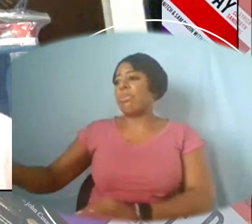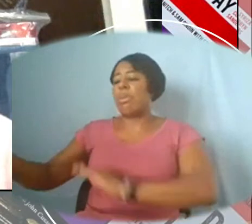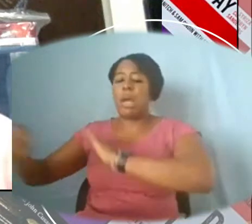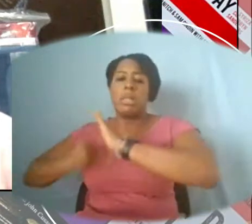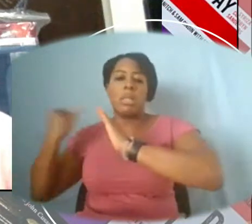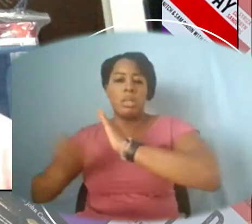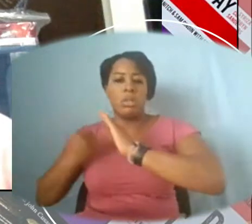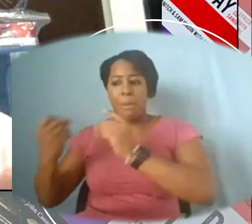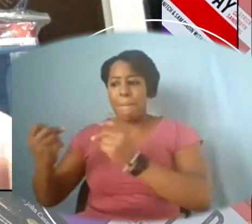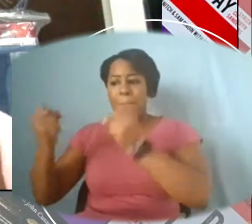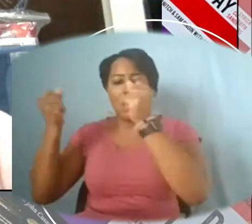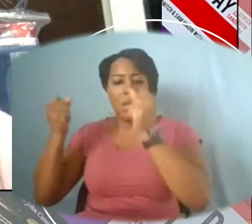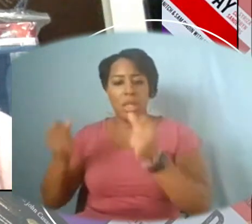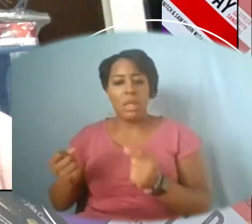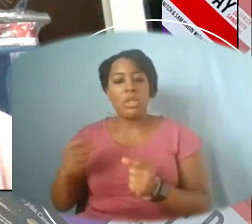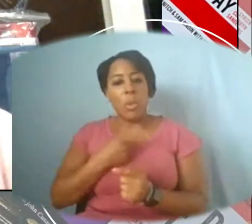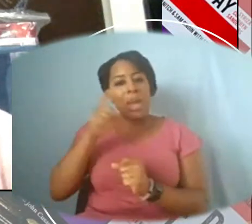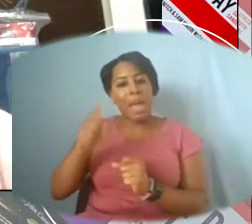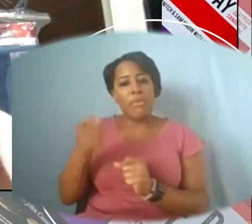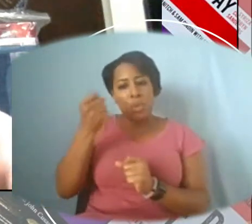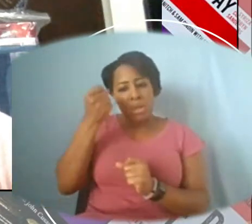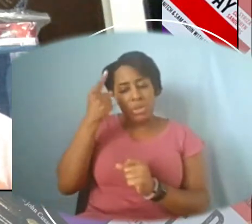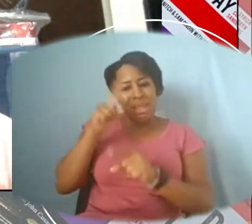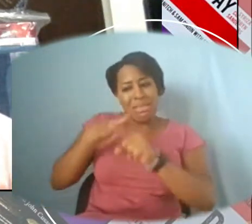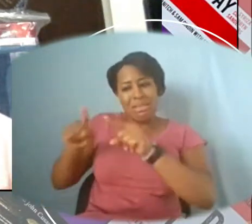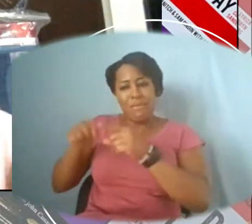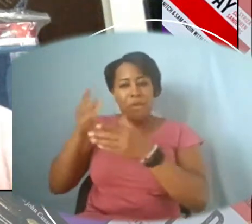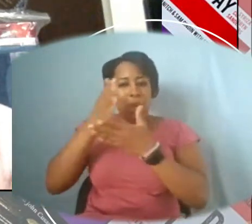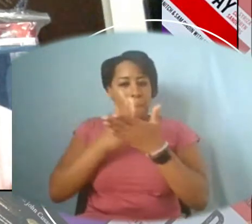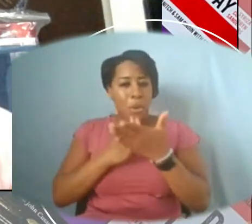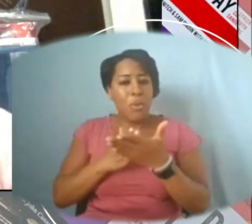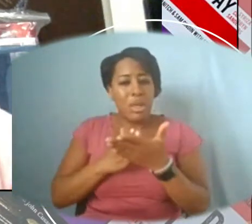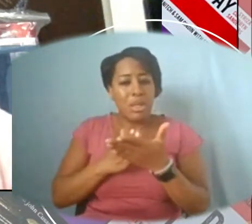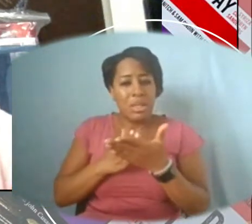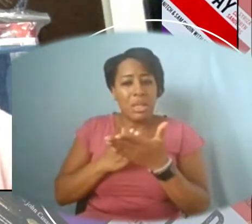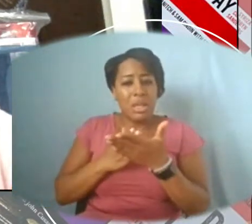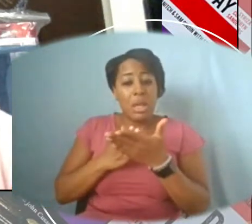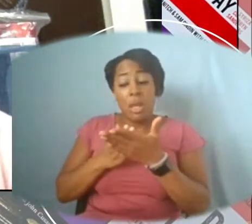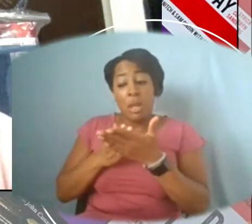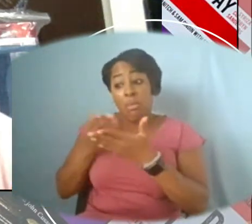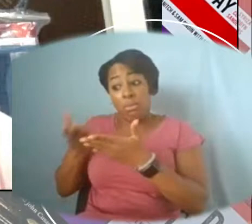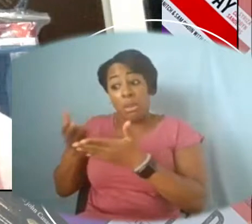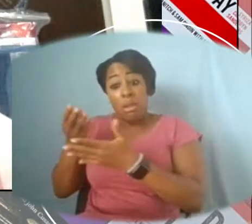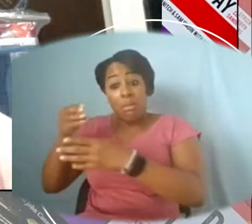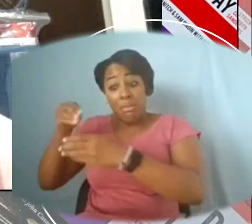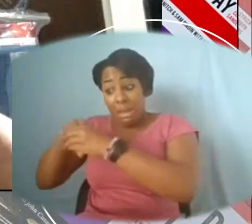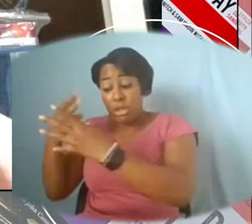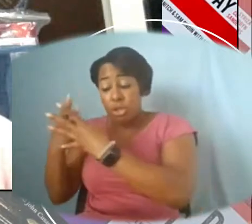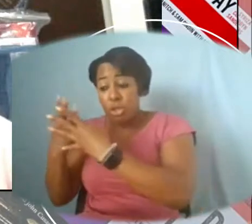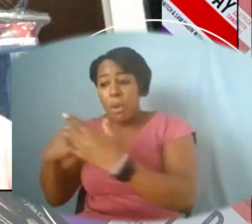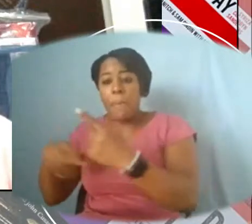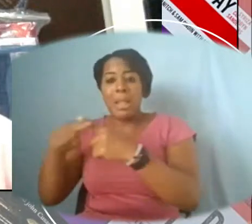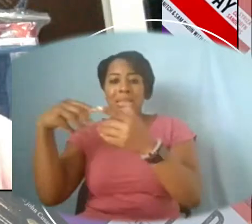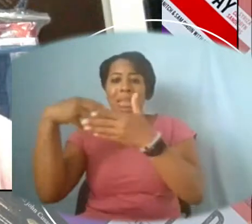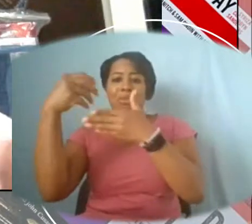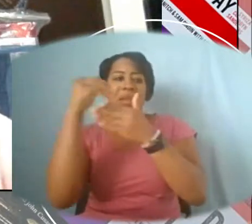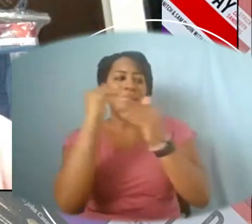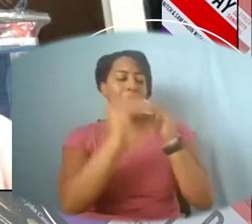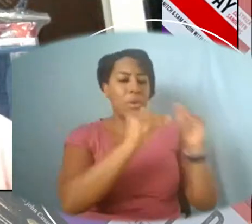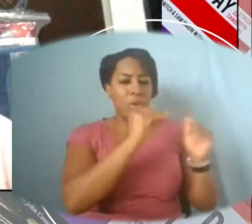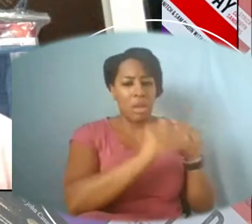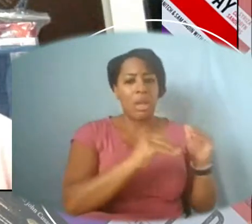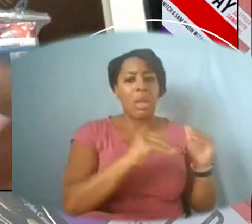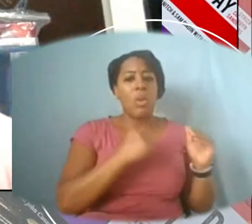so understanding that there's that component too of like on the inside, but even on the outside that we're seeing that the same patriarchal violence that we had